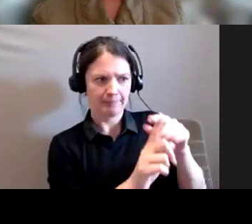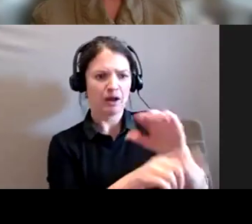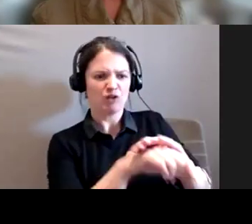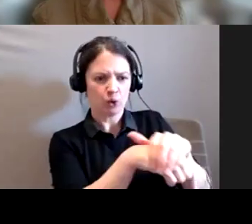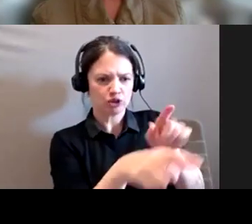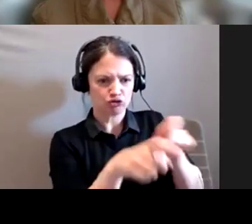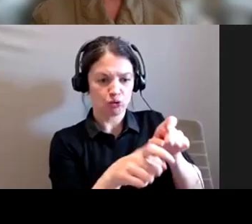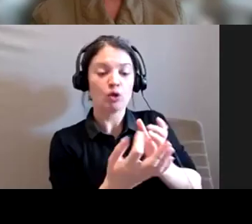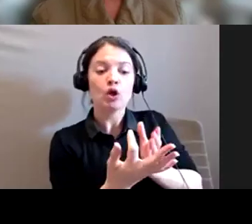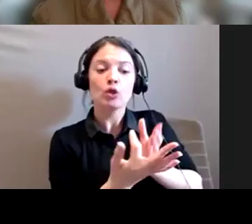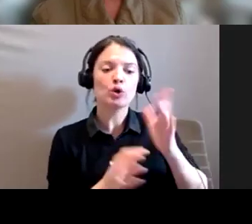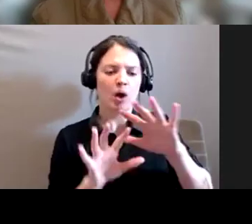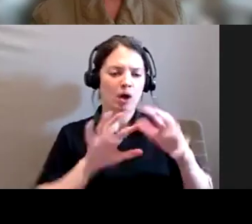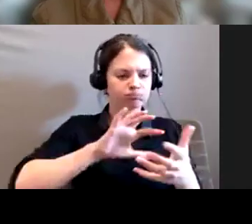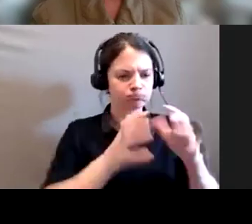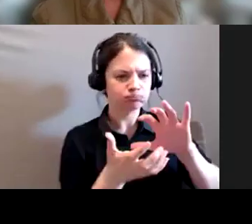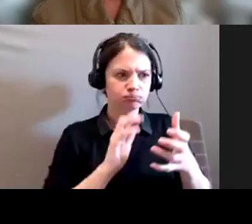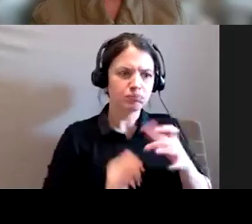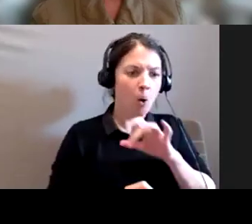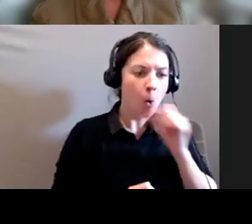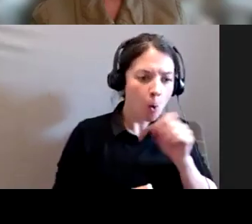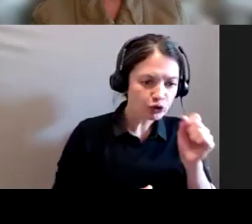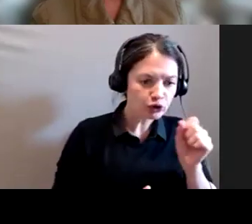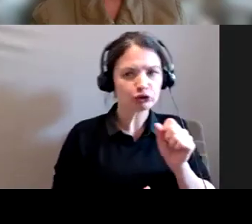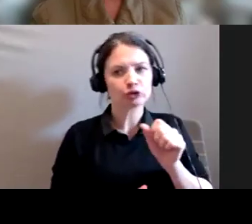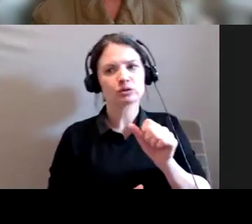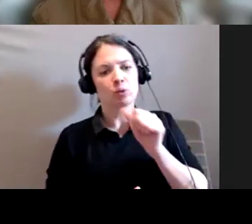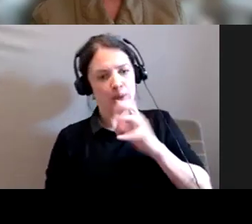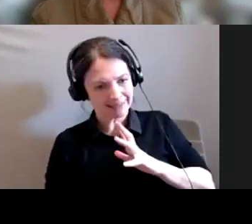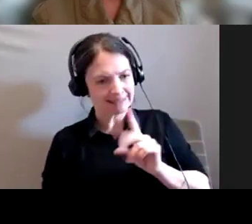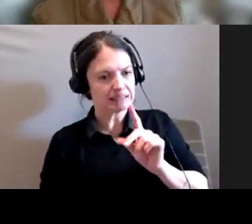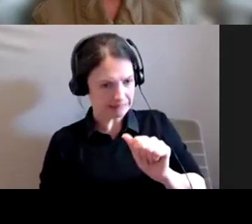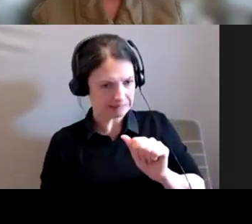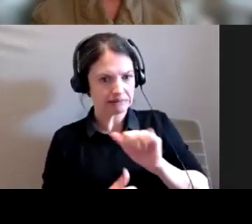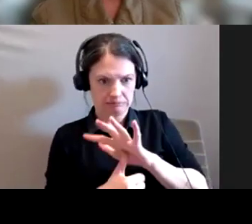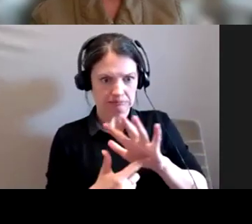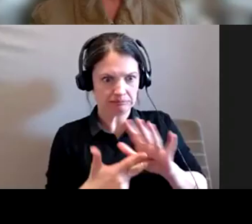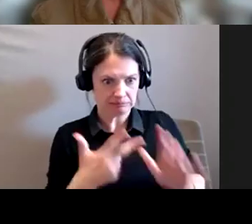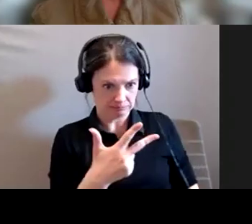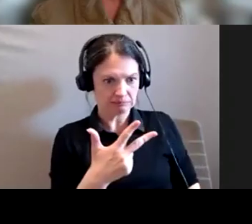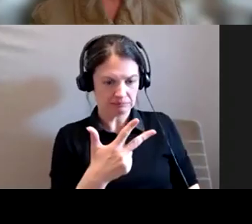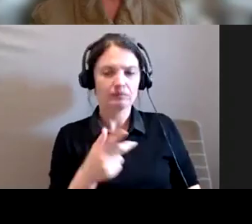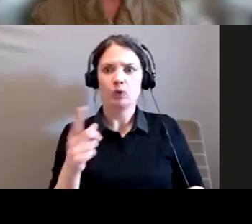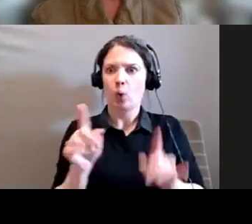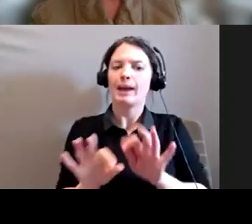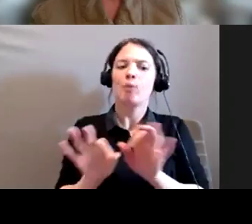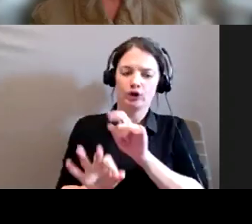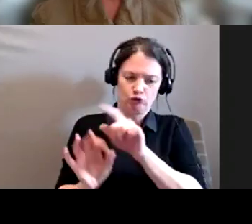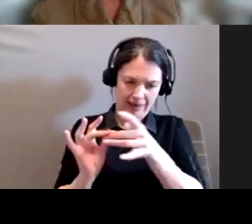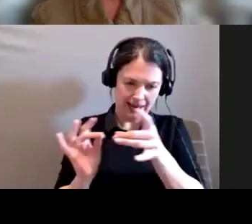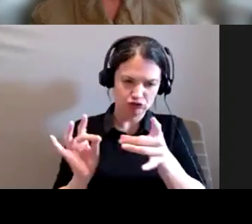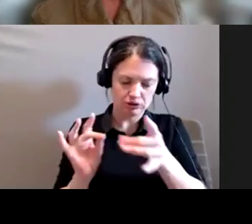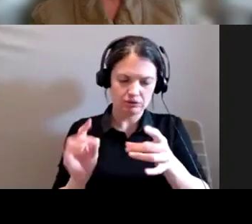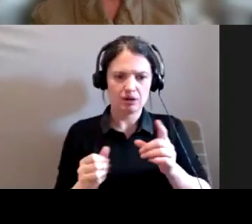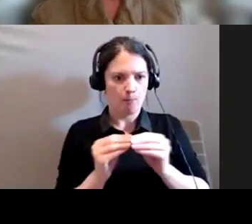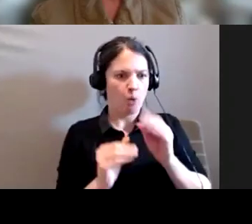lens? Okay, go back to the intersectional lens. I think it's really important that you bring up the intersectional lens, because I do think, like I